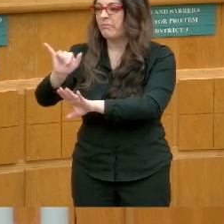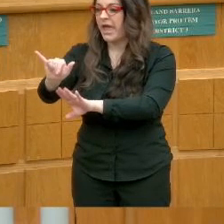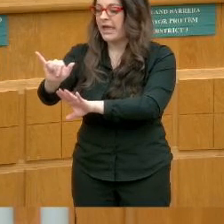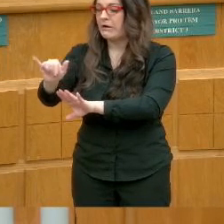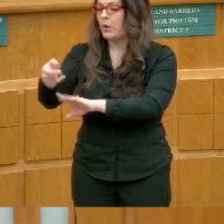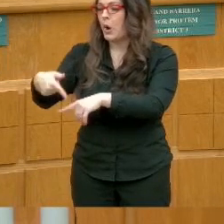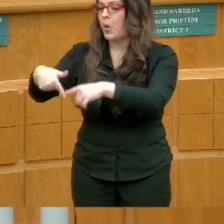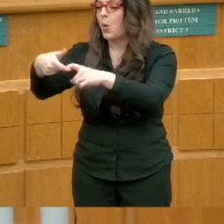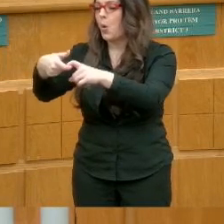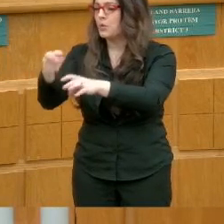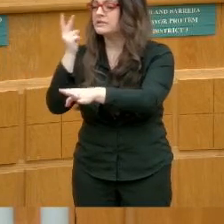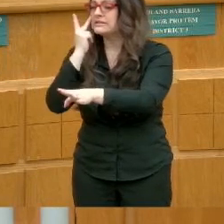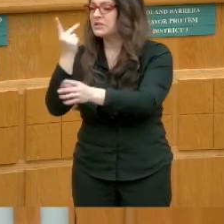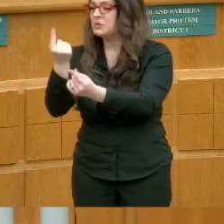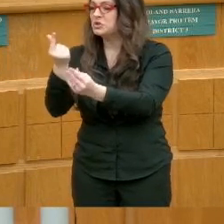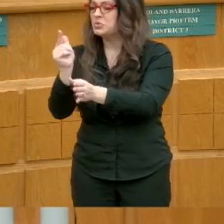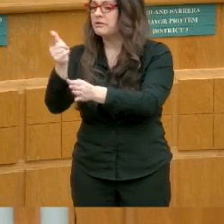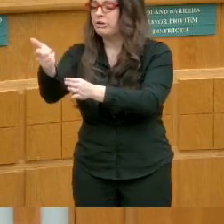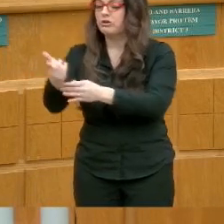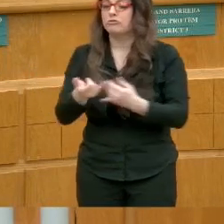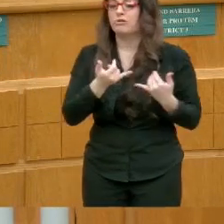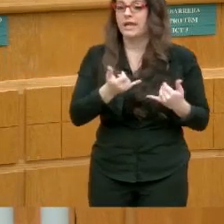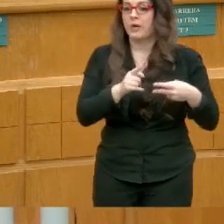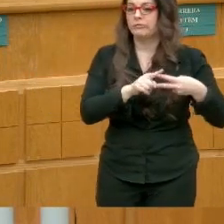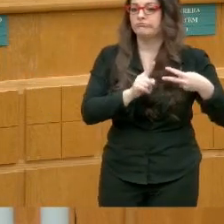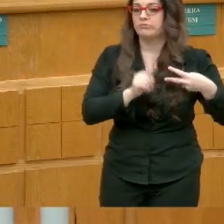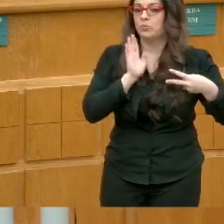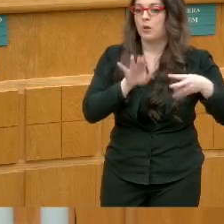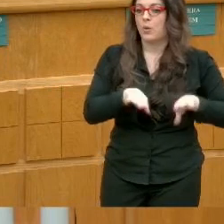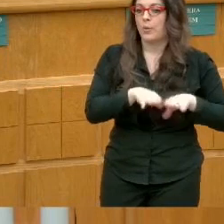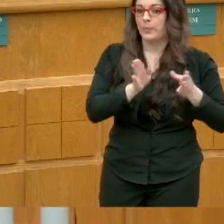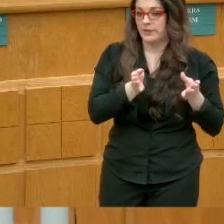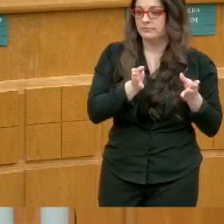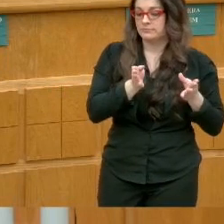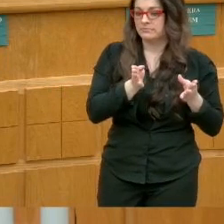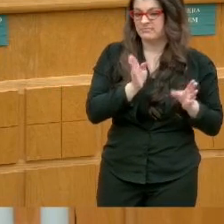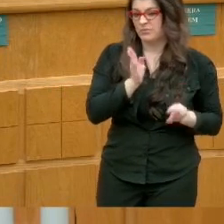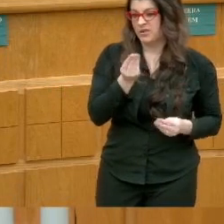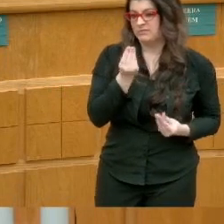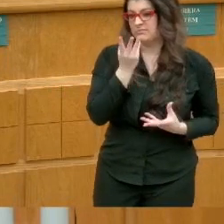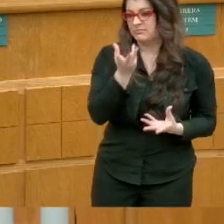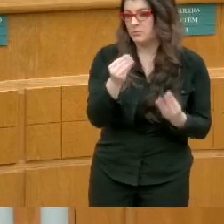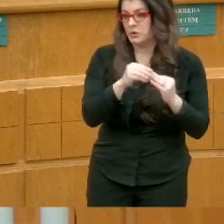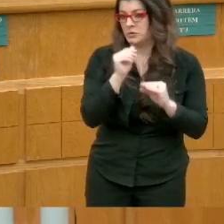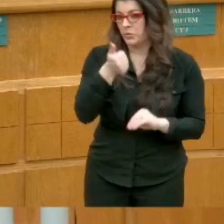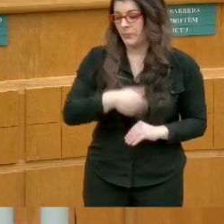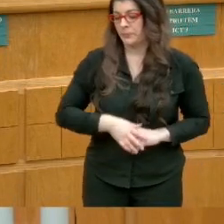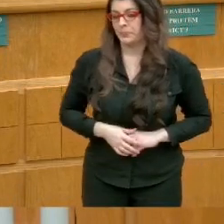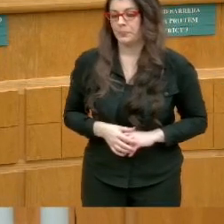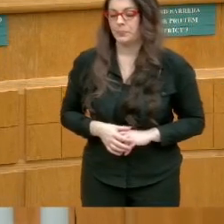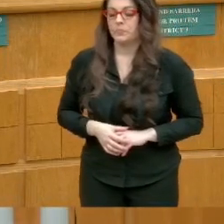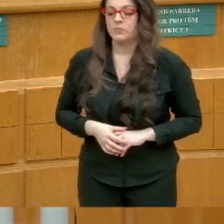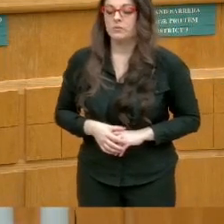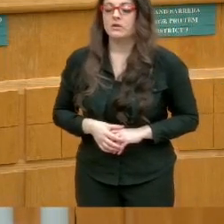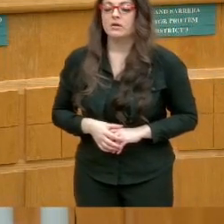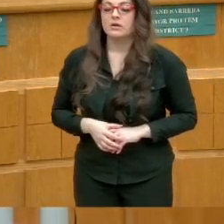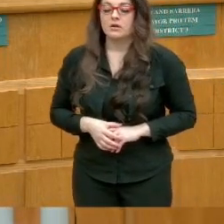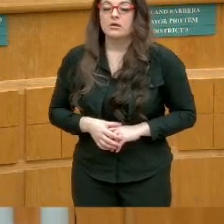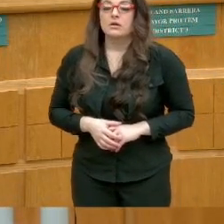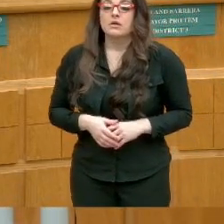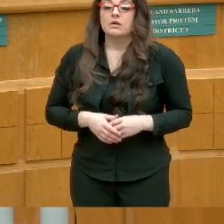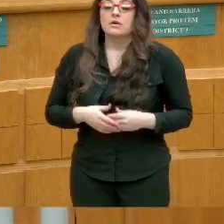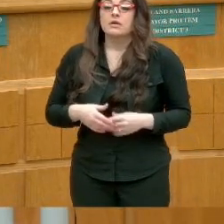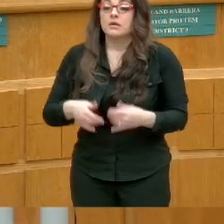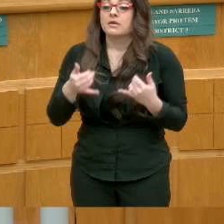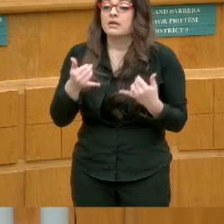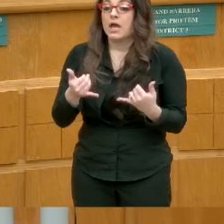the natatorium and the Collier pool, and we'll have more information on that tomorrow. And then just 2 or 3 thank yous here from my part,